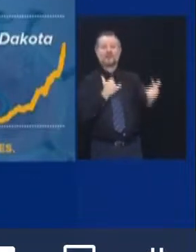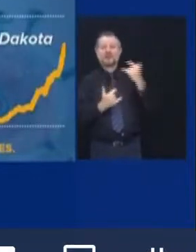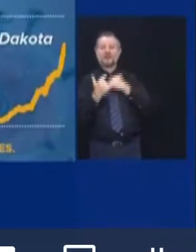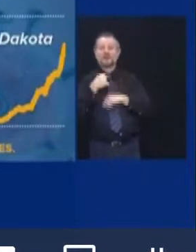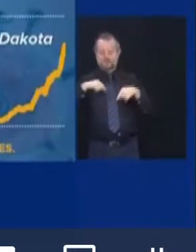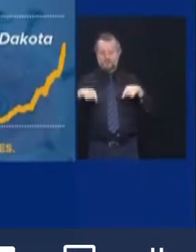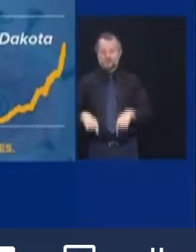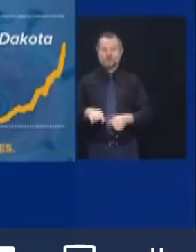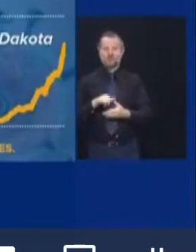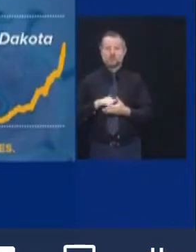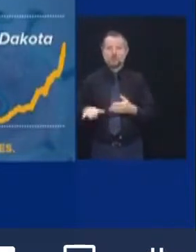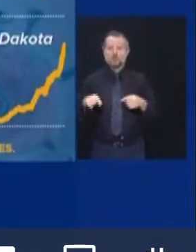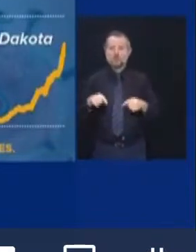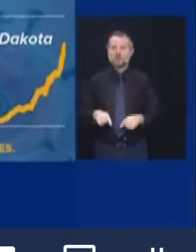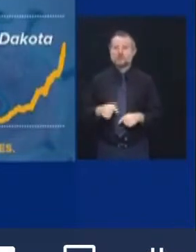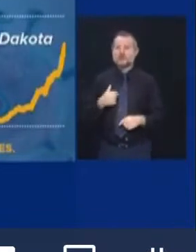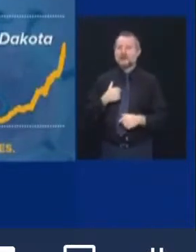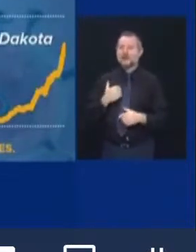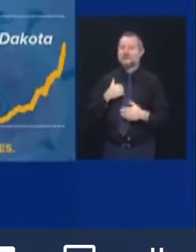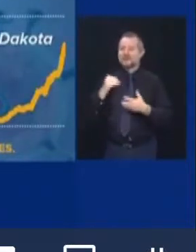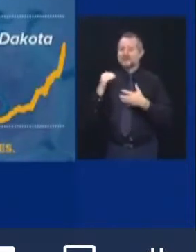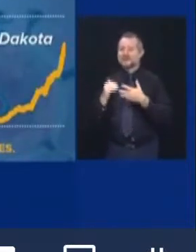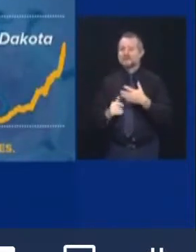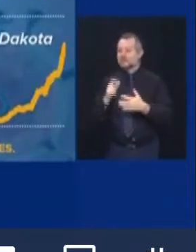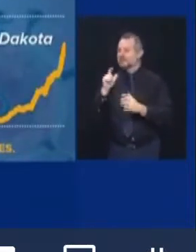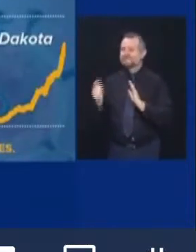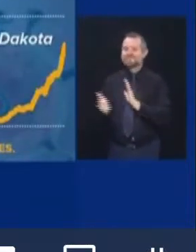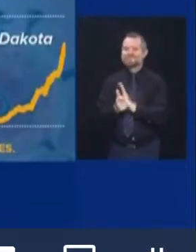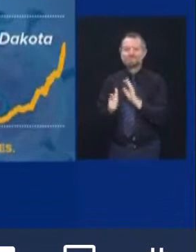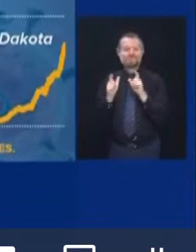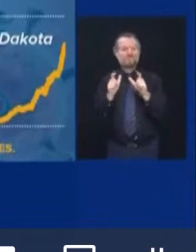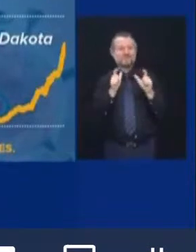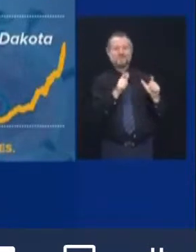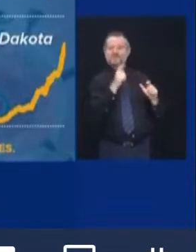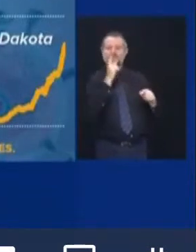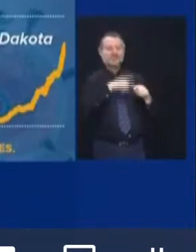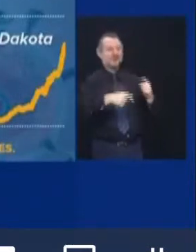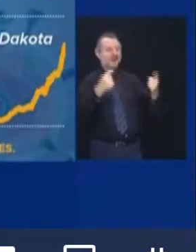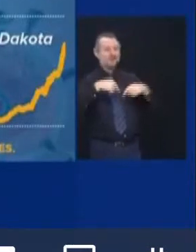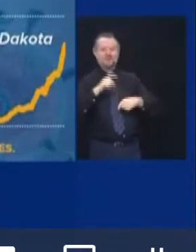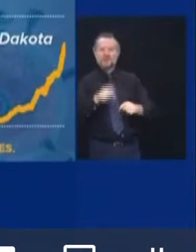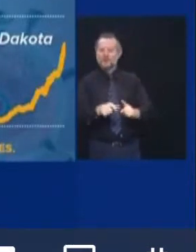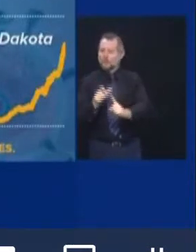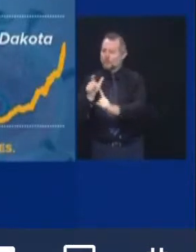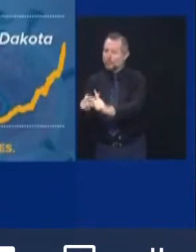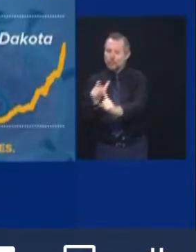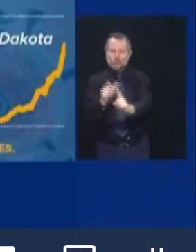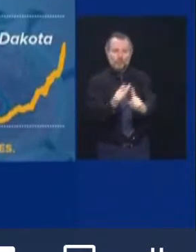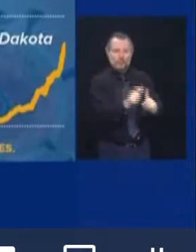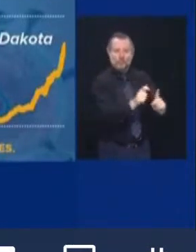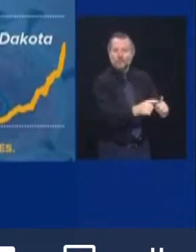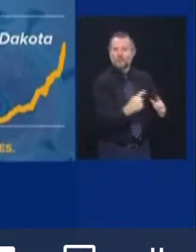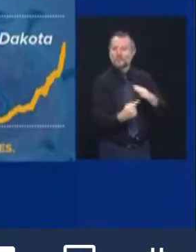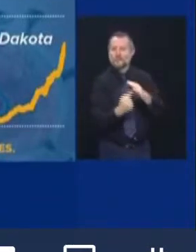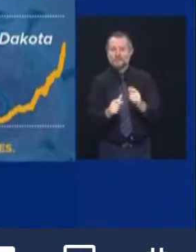states on a quarantine list, and we have people in the airports and questionnaires, but it is an imperfect system.